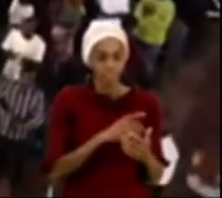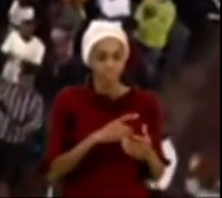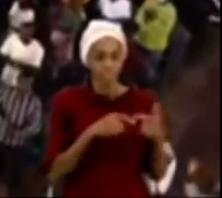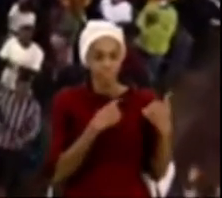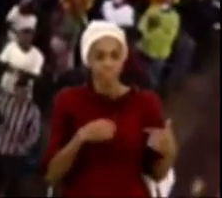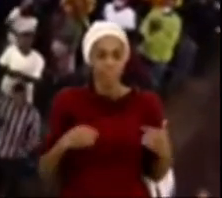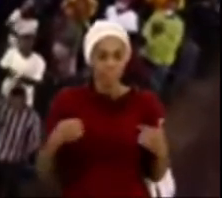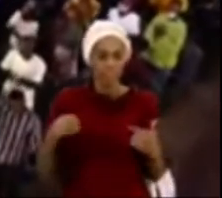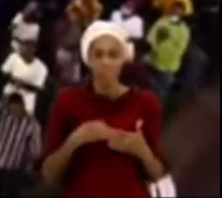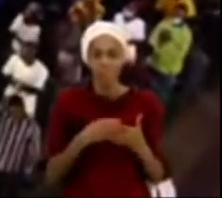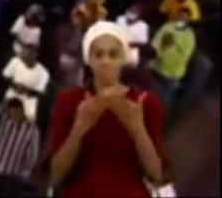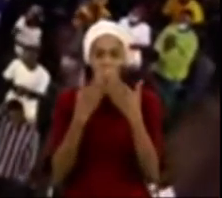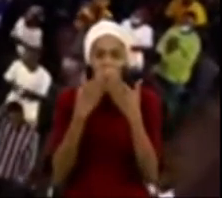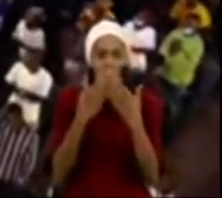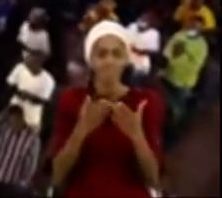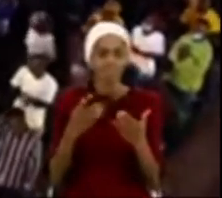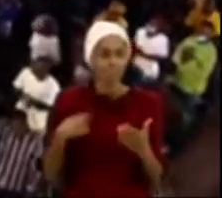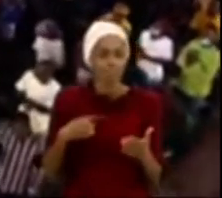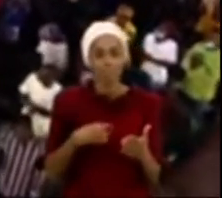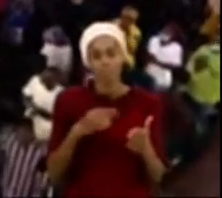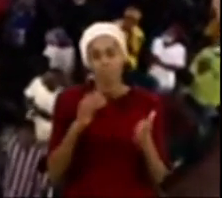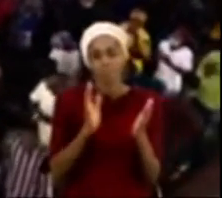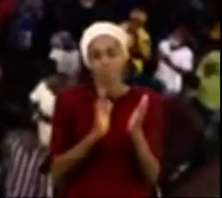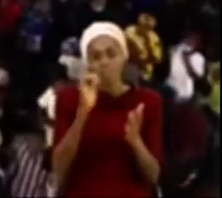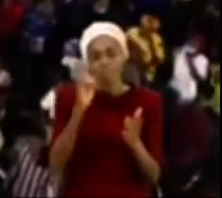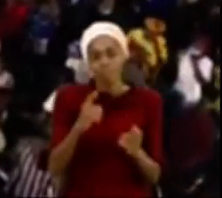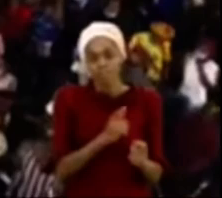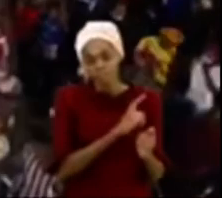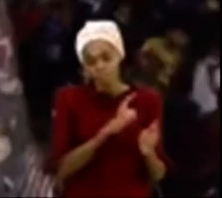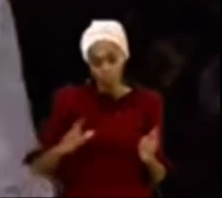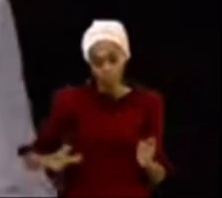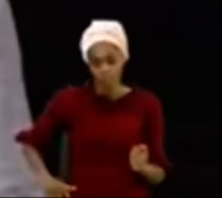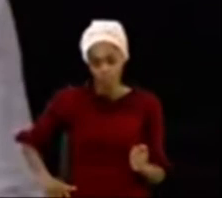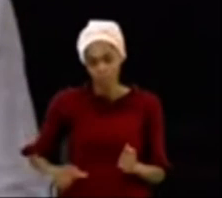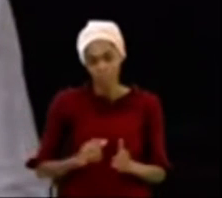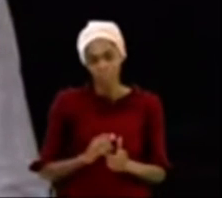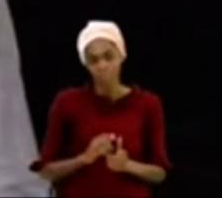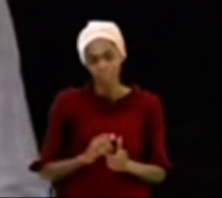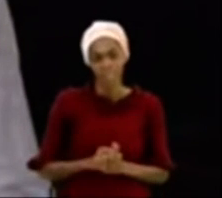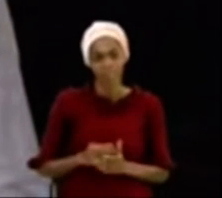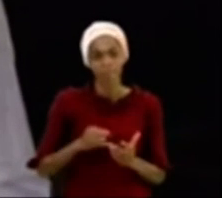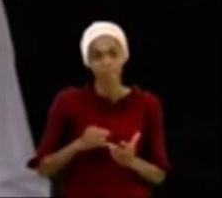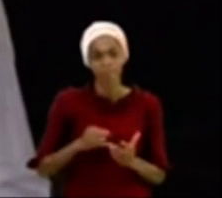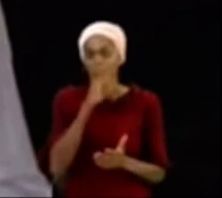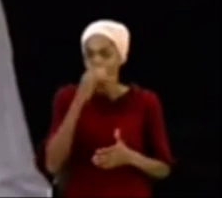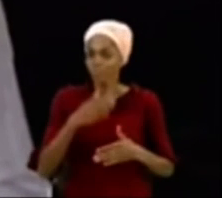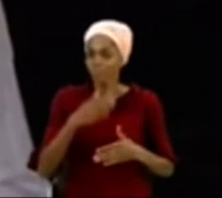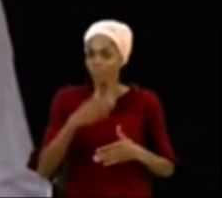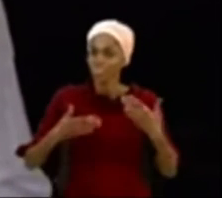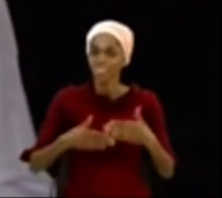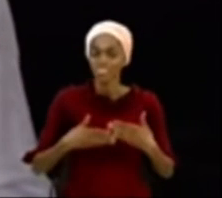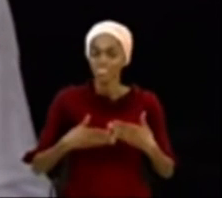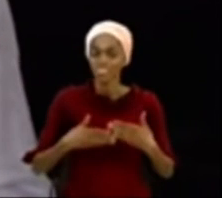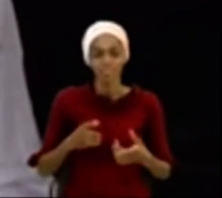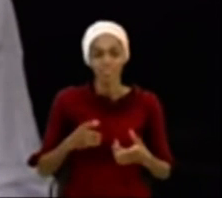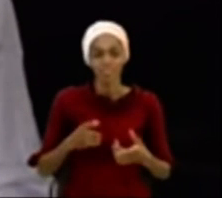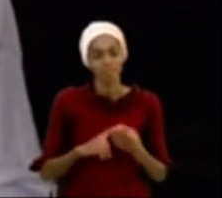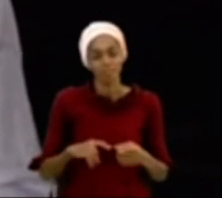Hear the joyful sound. It makes me think, and we are celebrating the birth of Christ this month.